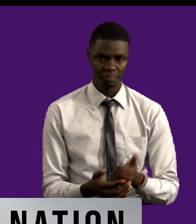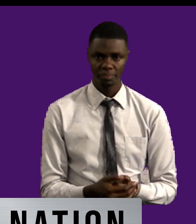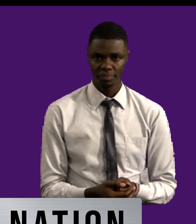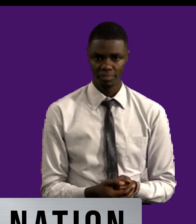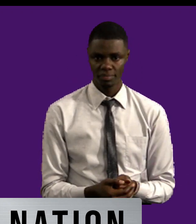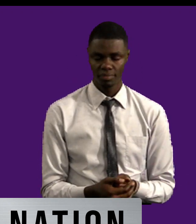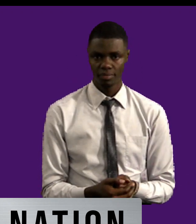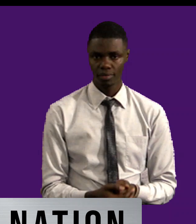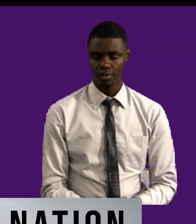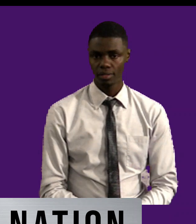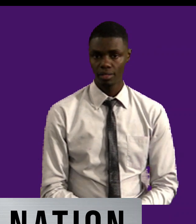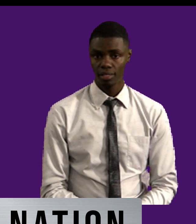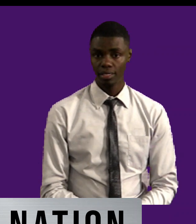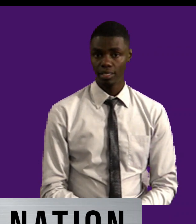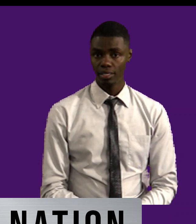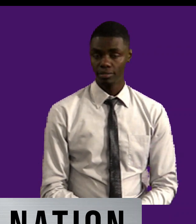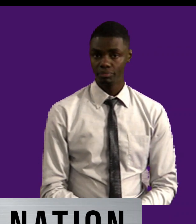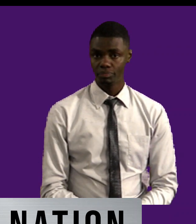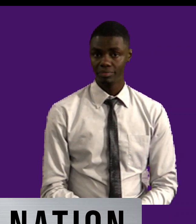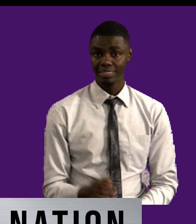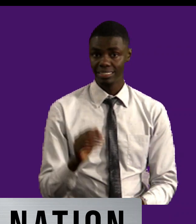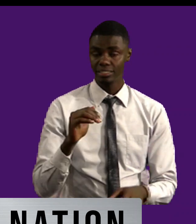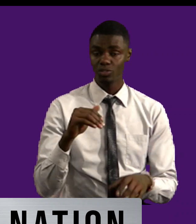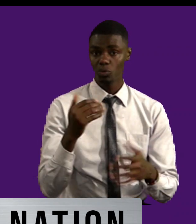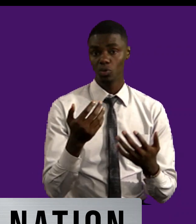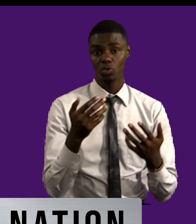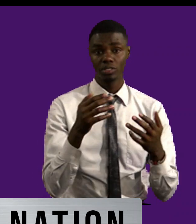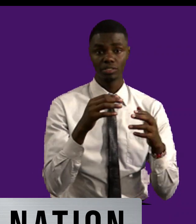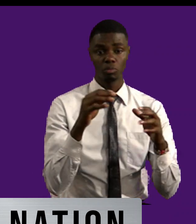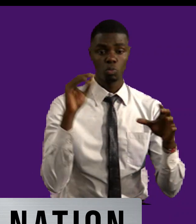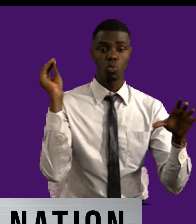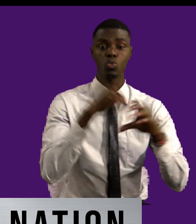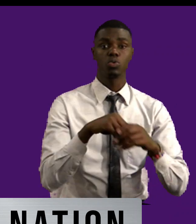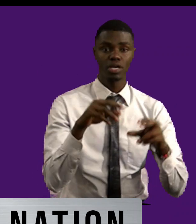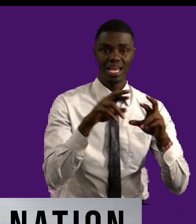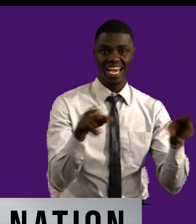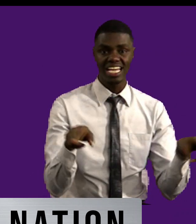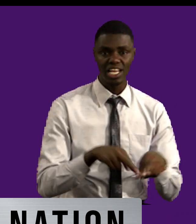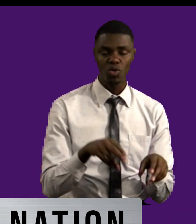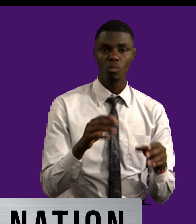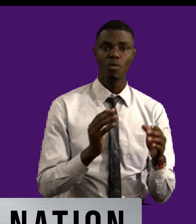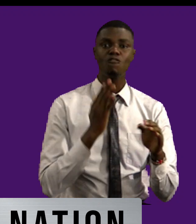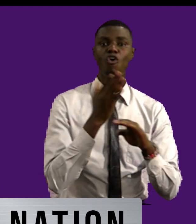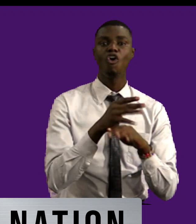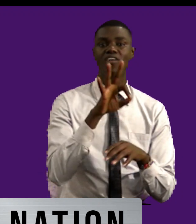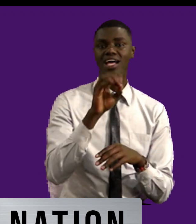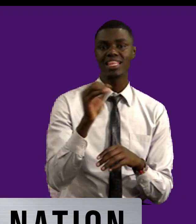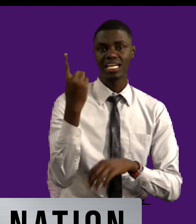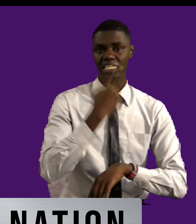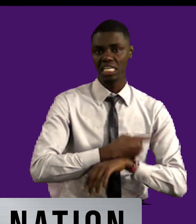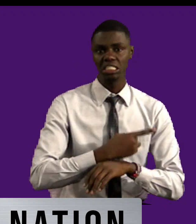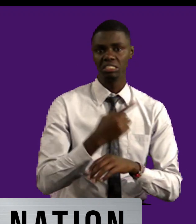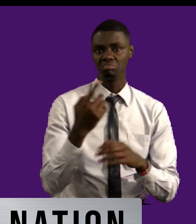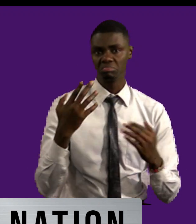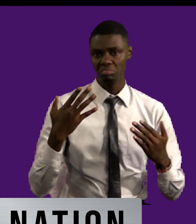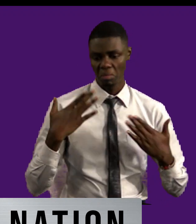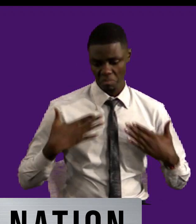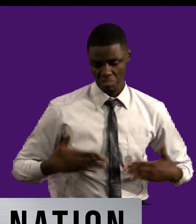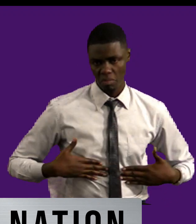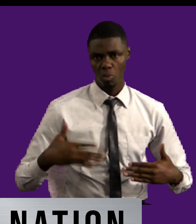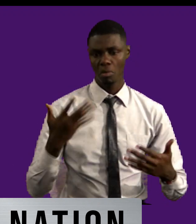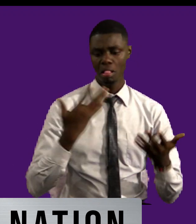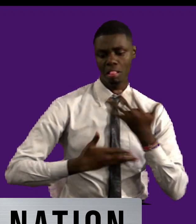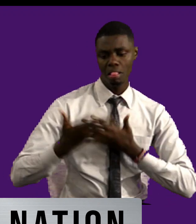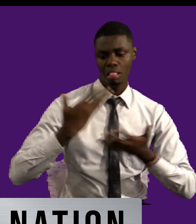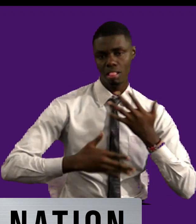When you are in a room for more than 30 days, yes, no human interaction, that is already enough